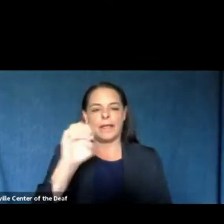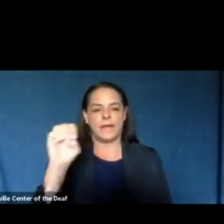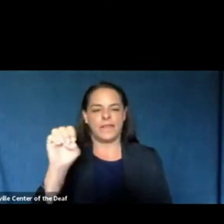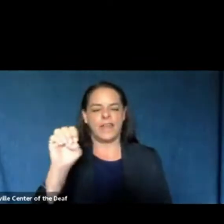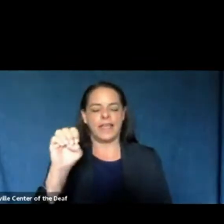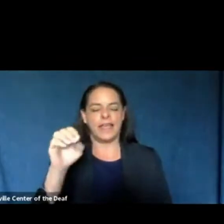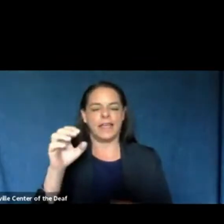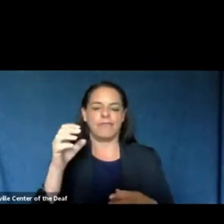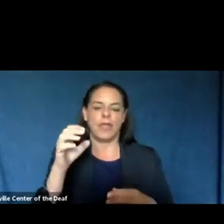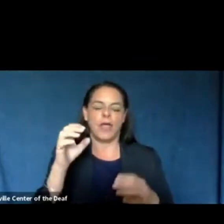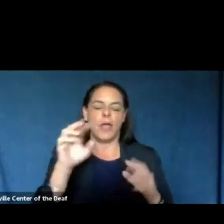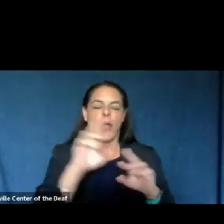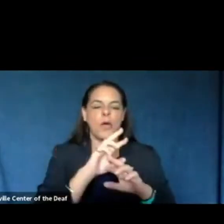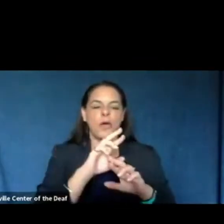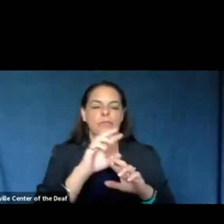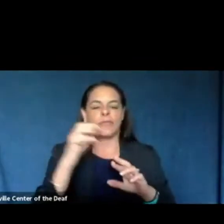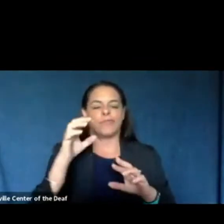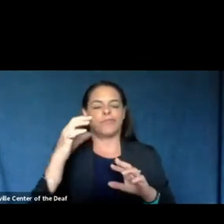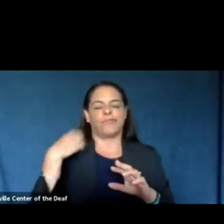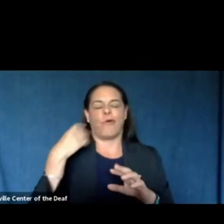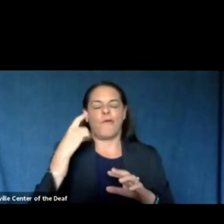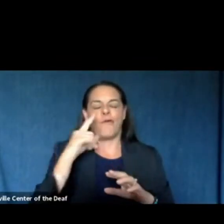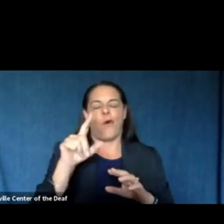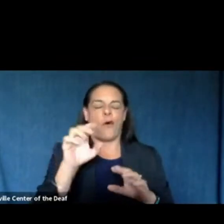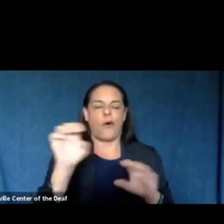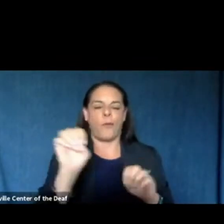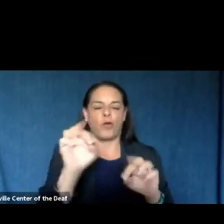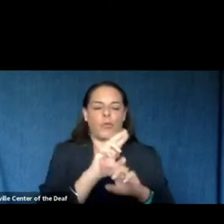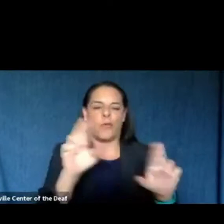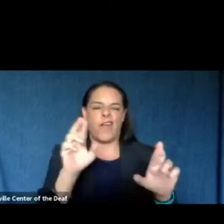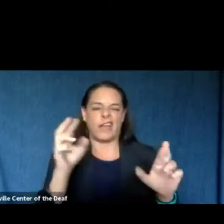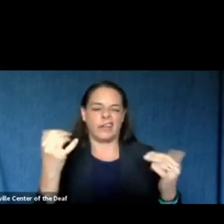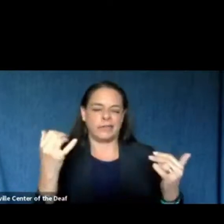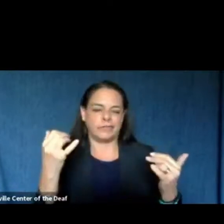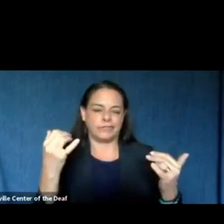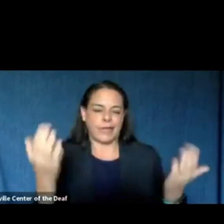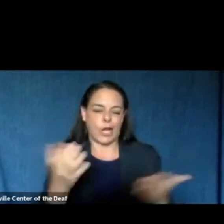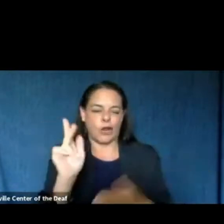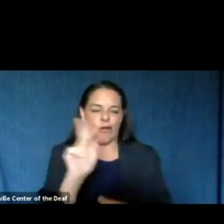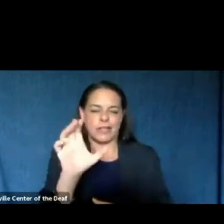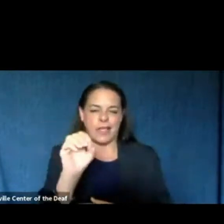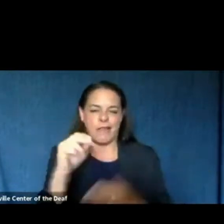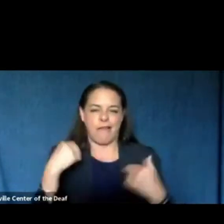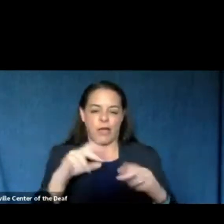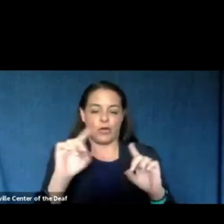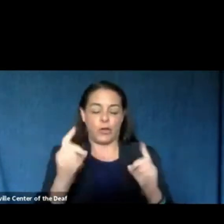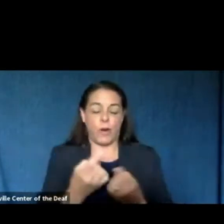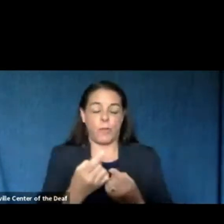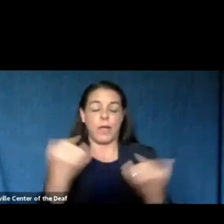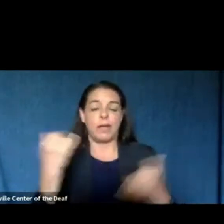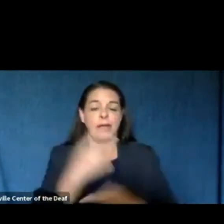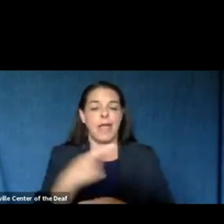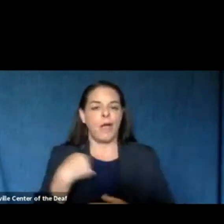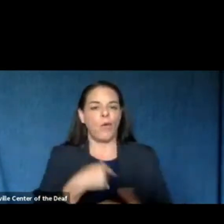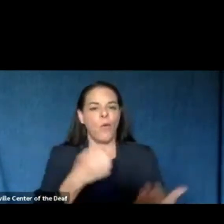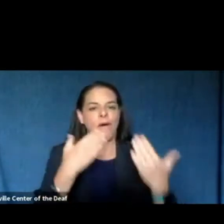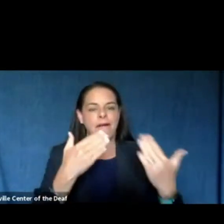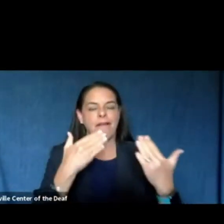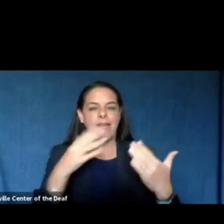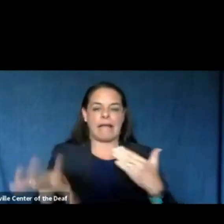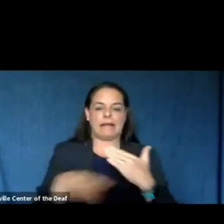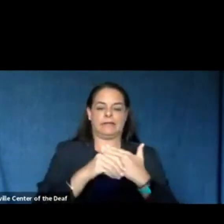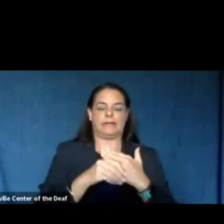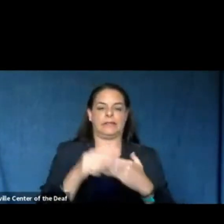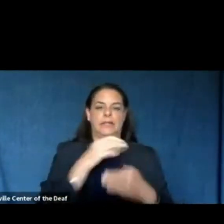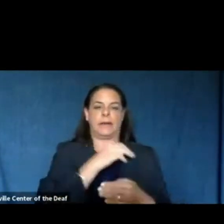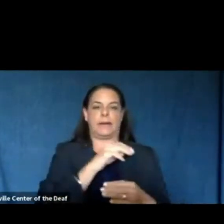Our moment of gratitude today is dedicated to our new team members that have come on board to assist our response. We are